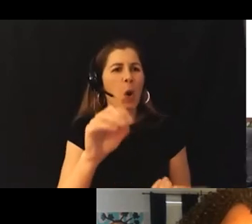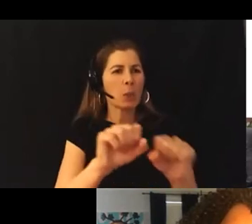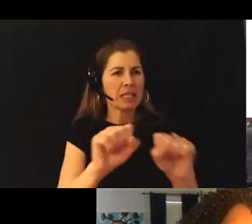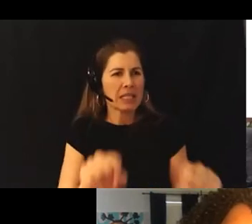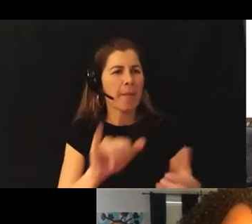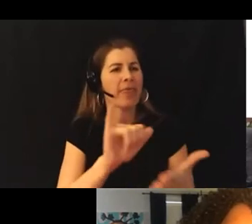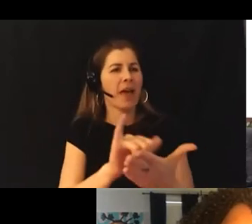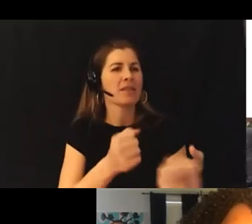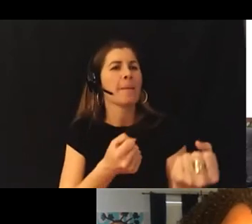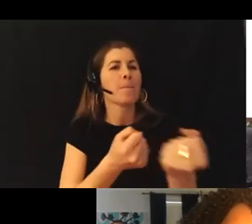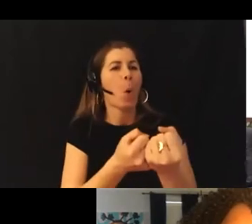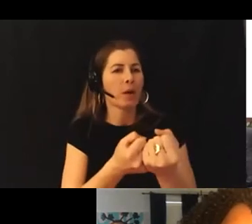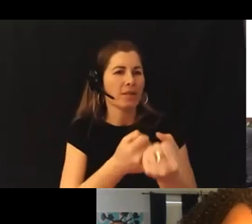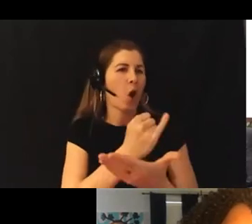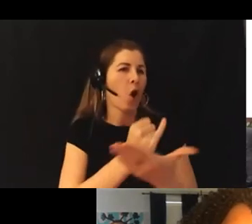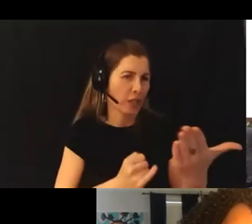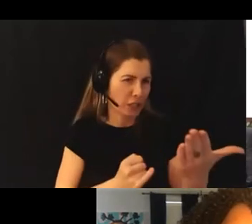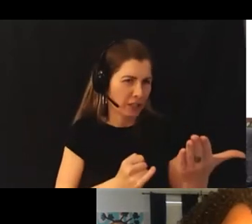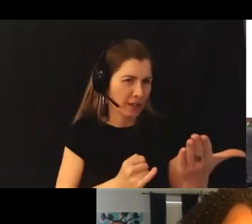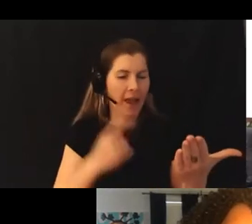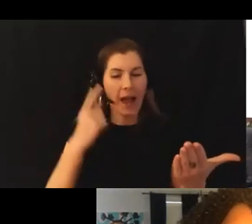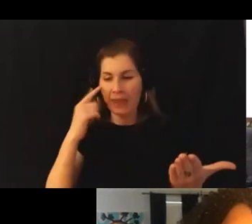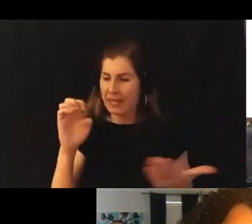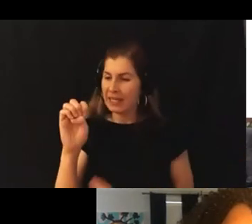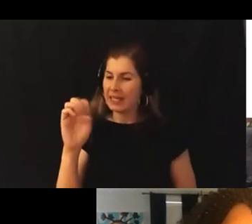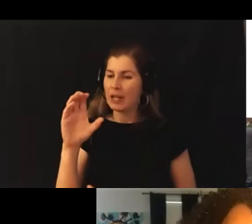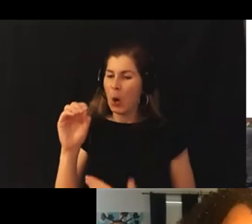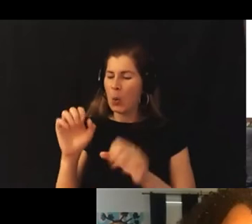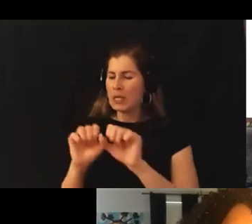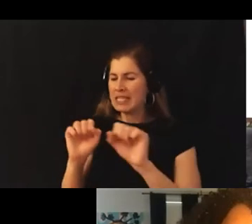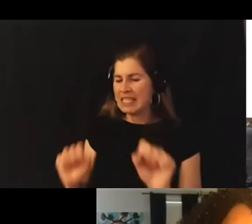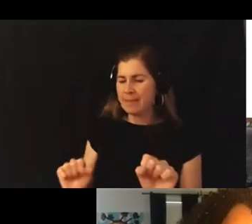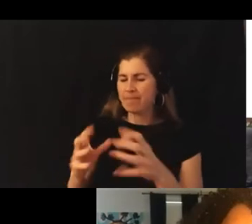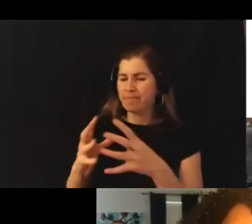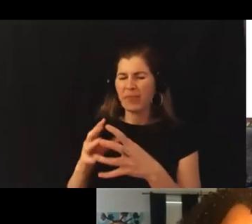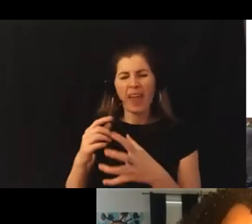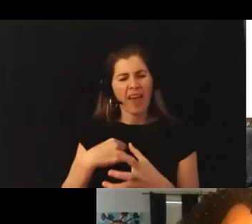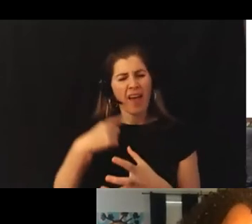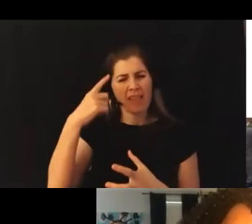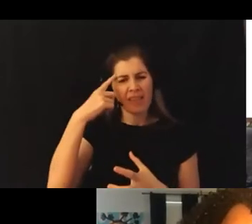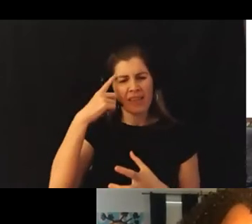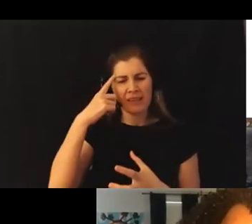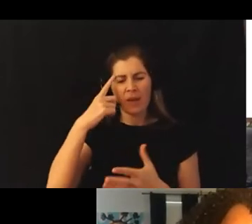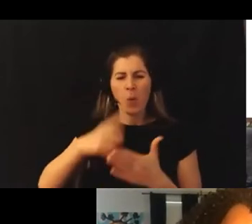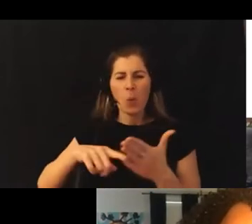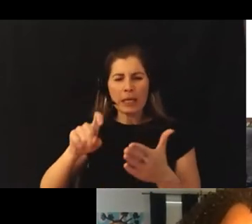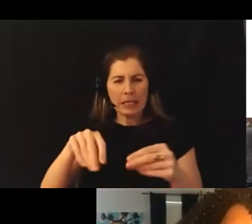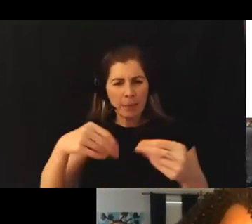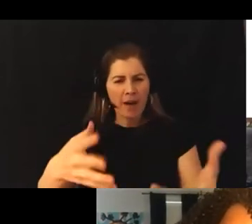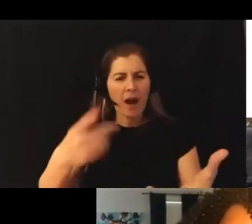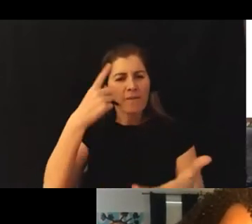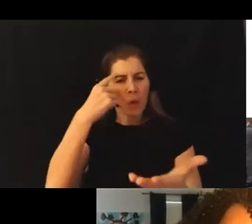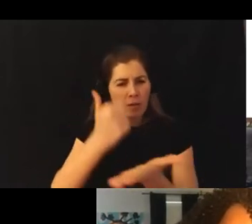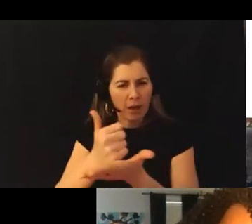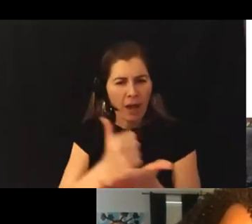education. And so when I think about the ecosystem, I think about kind of what's needed to provide arts education for students, both in school